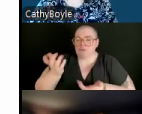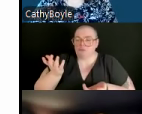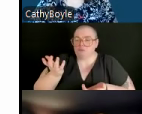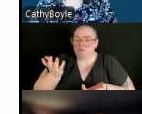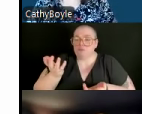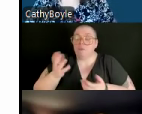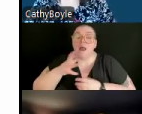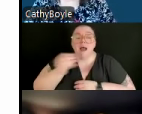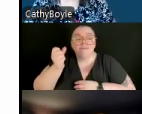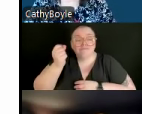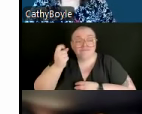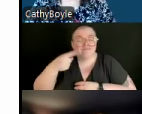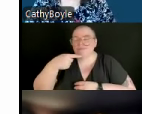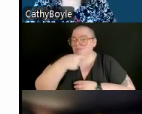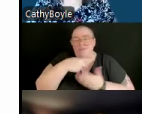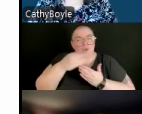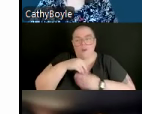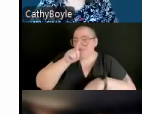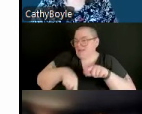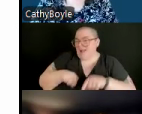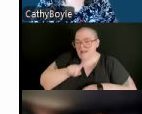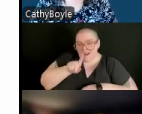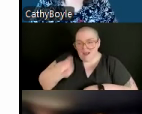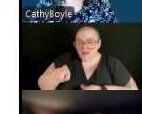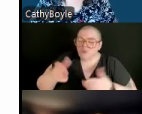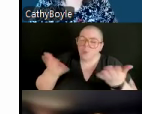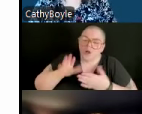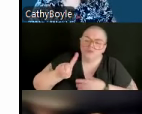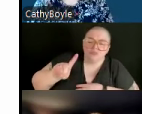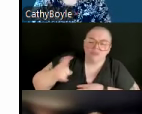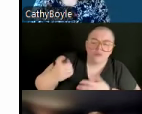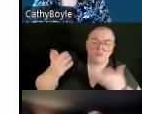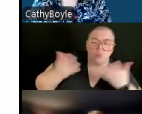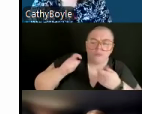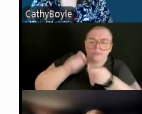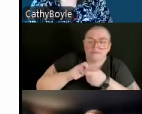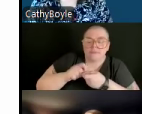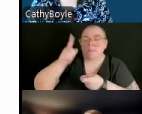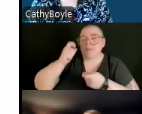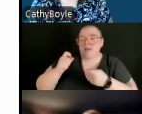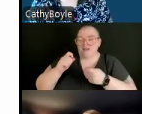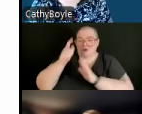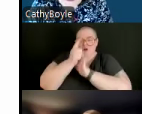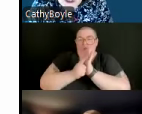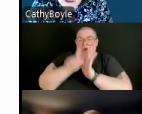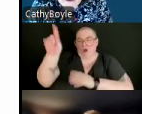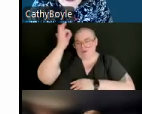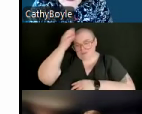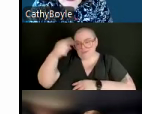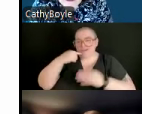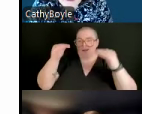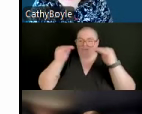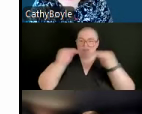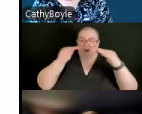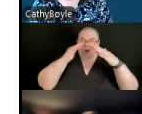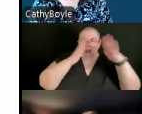from asking what the diagnosis is under the Fair Housing Act. Generally, receiving supplemental security